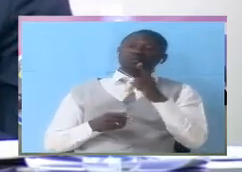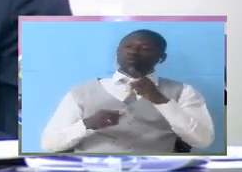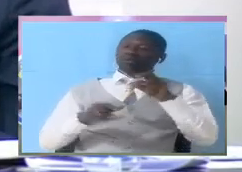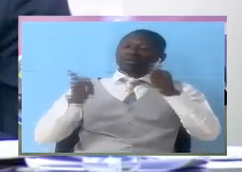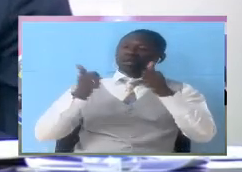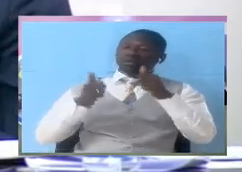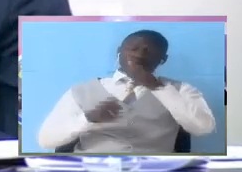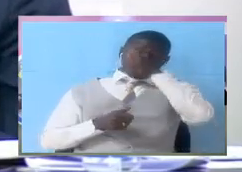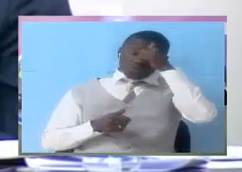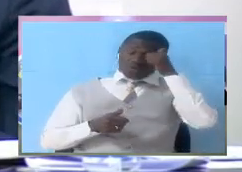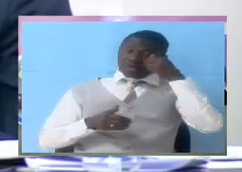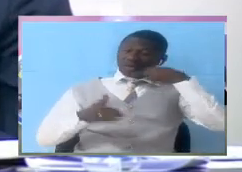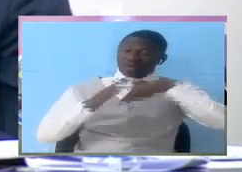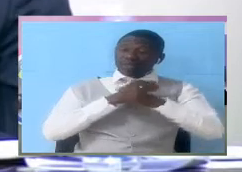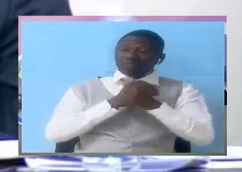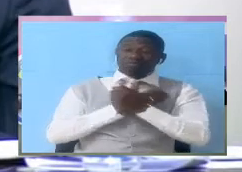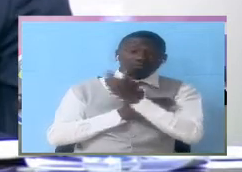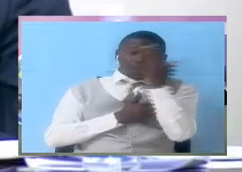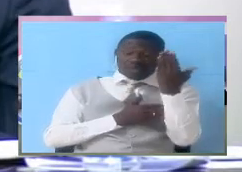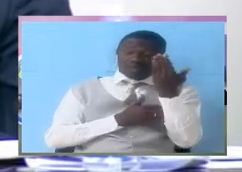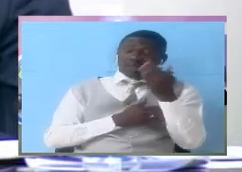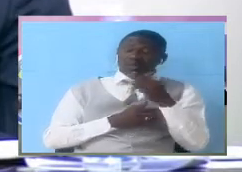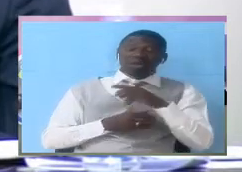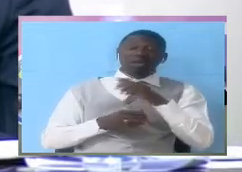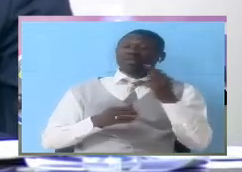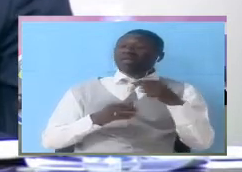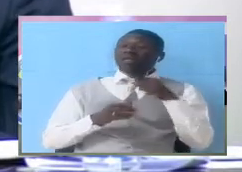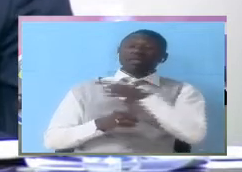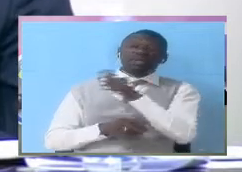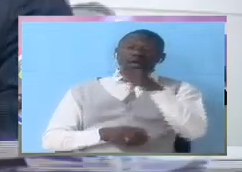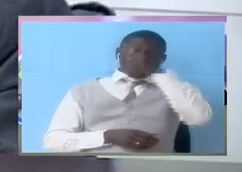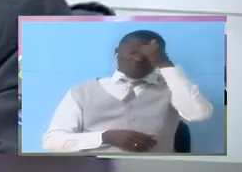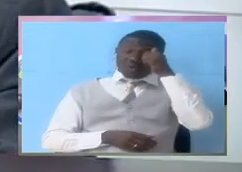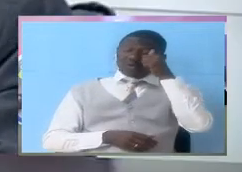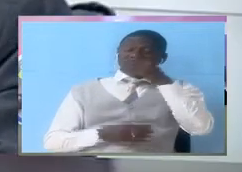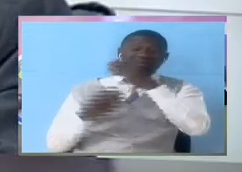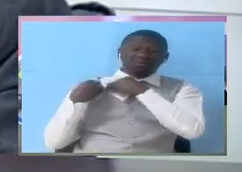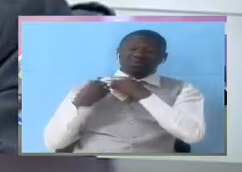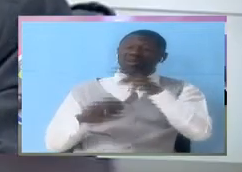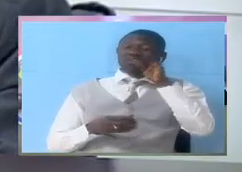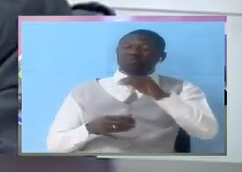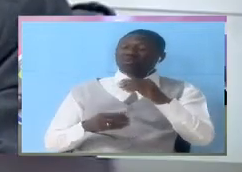ci guddi gi lañ doon def seen liggéey li ci oppa lo wax ci lolu